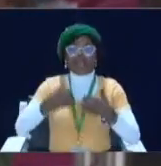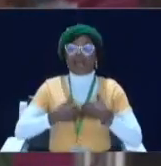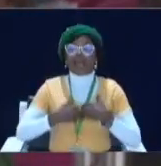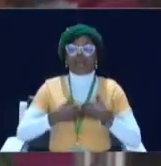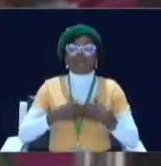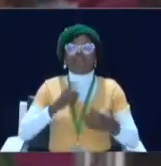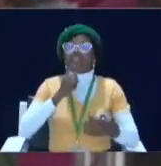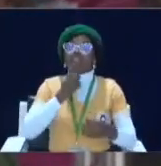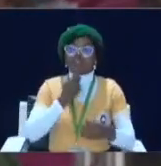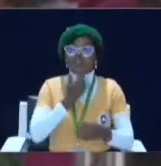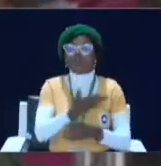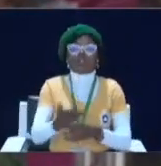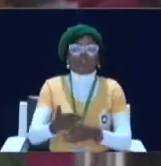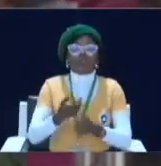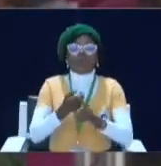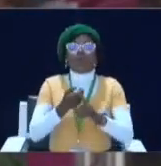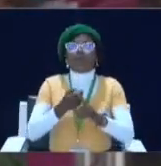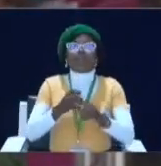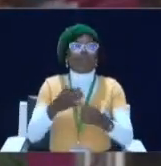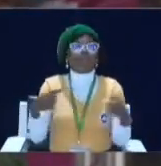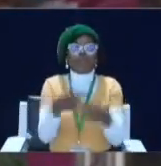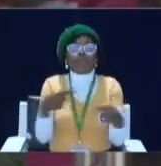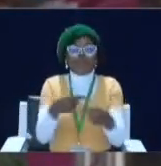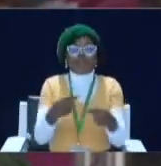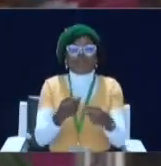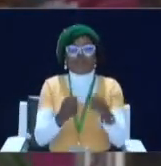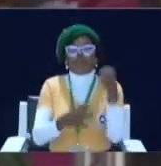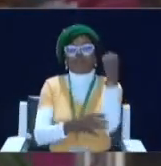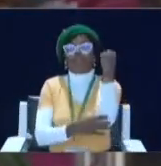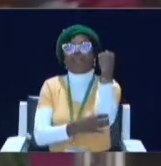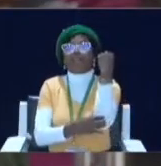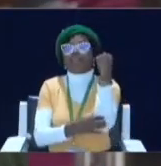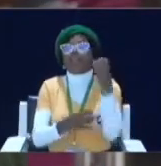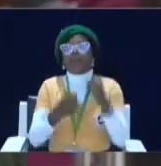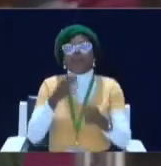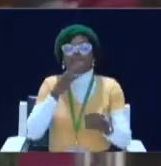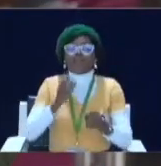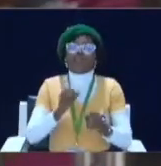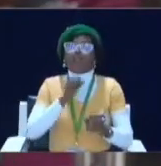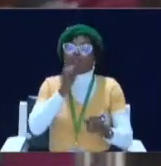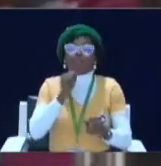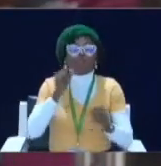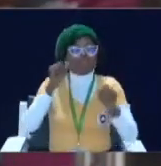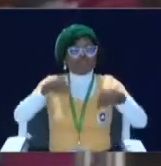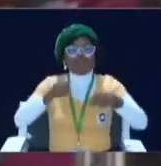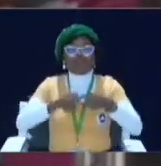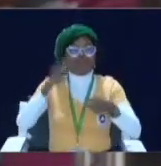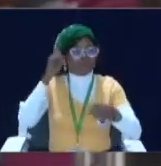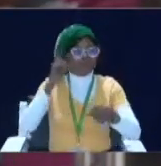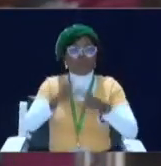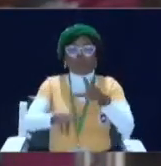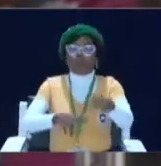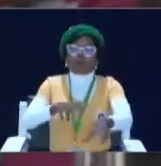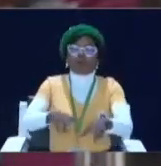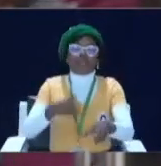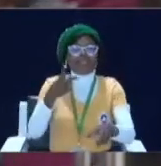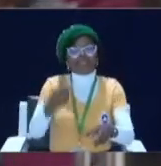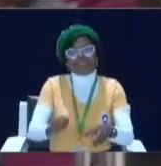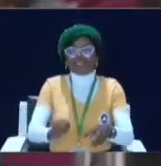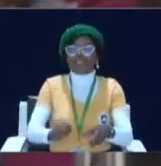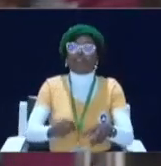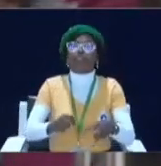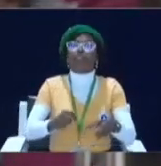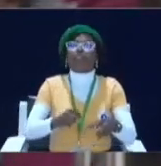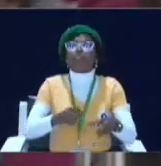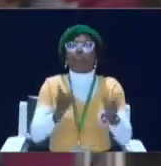pains on his ankle, limiting his ability to walk. The doctor told him it was